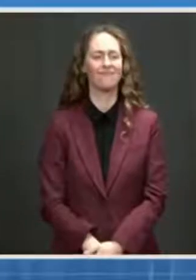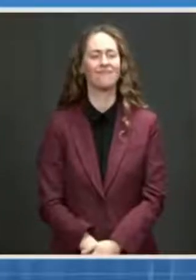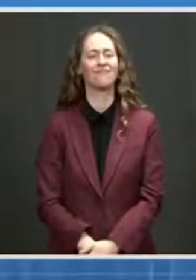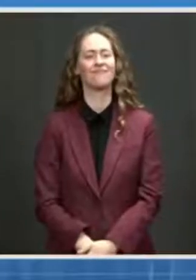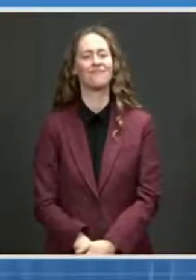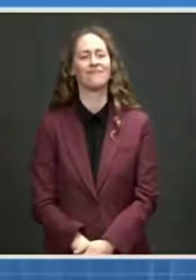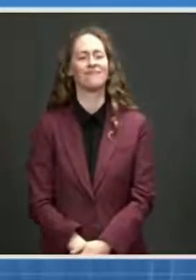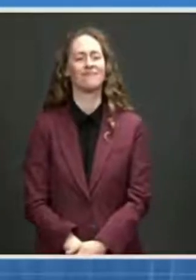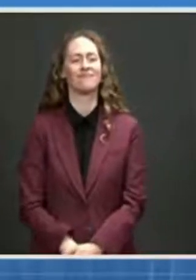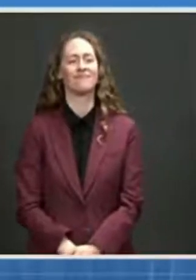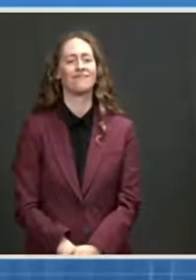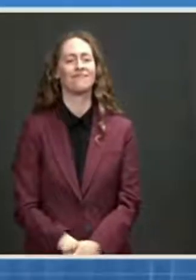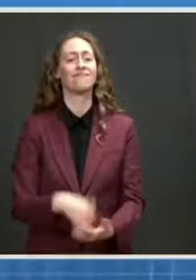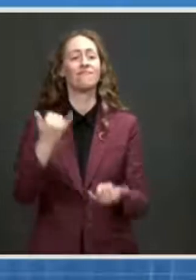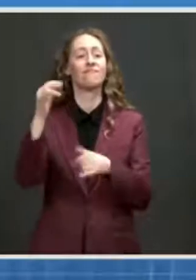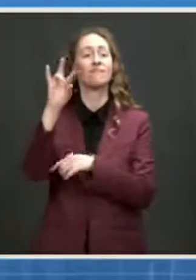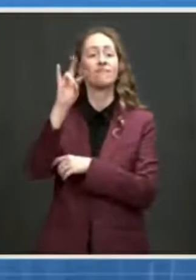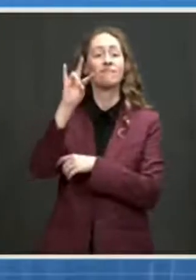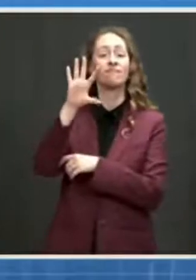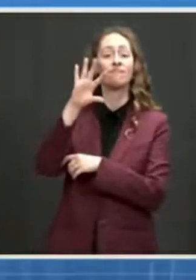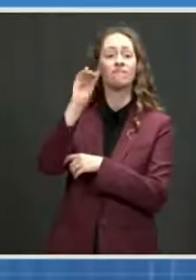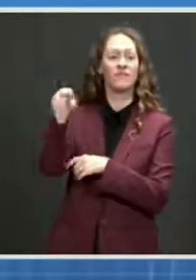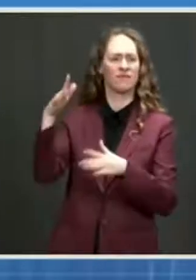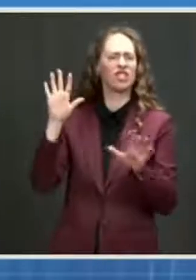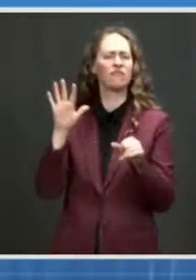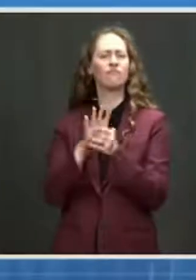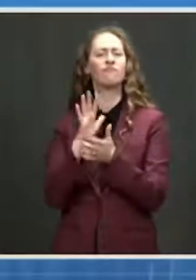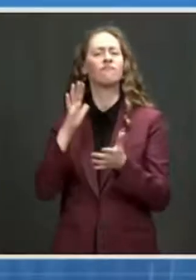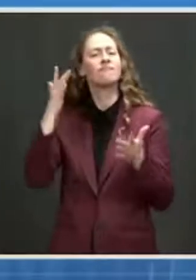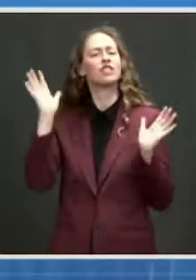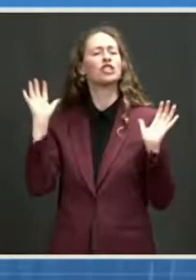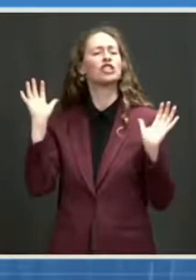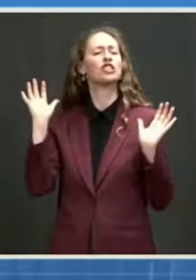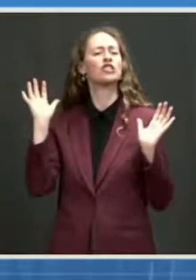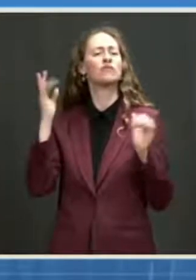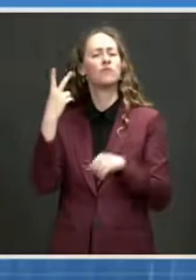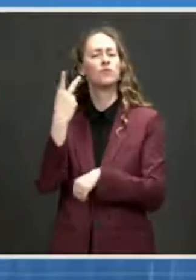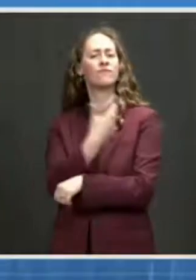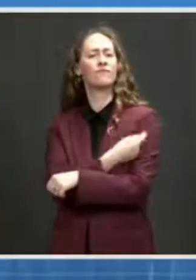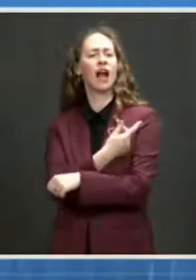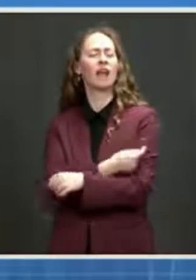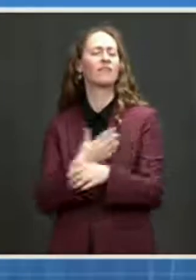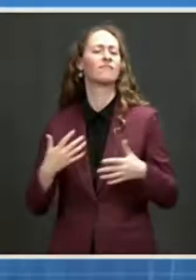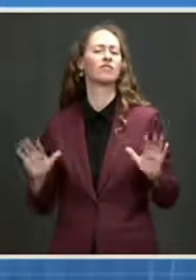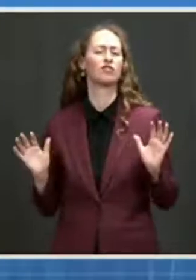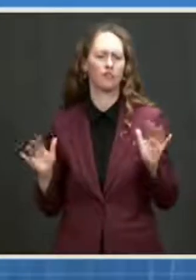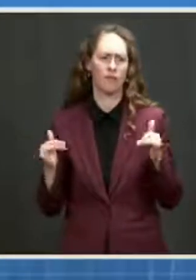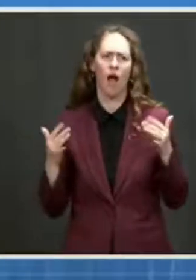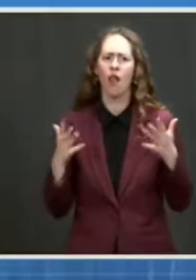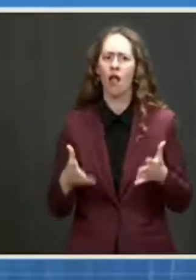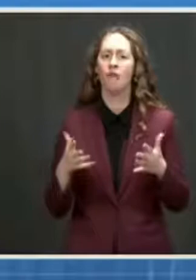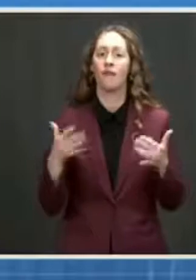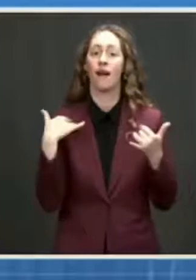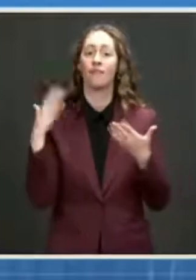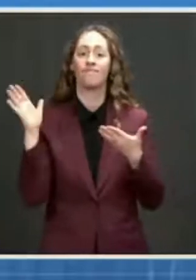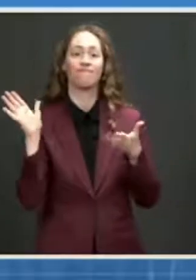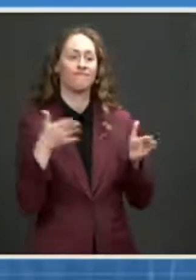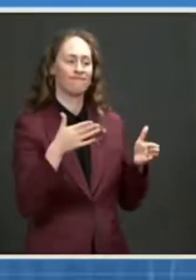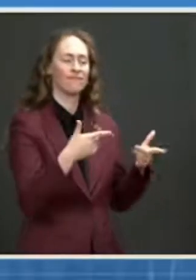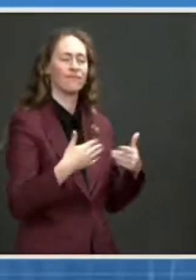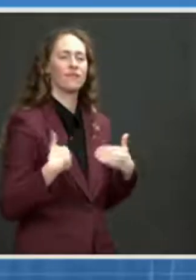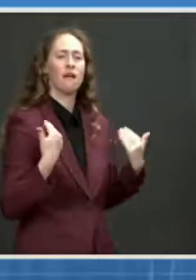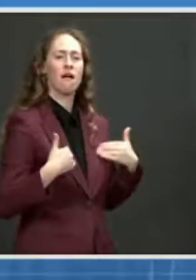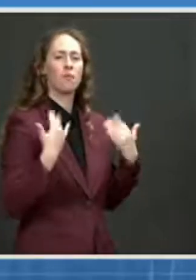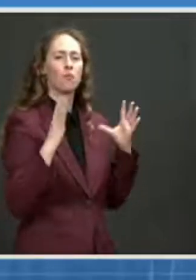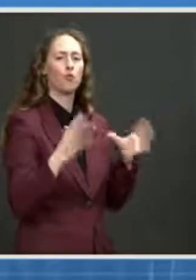and protected. Still, we have a lot more work to do, especially in younger age groups. Of Americans that qualify